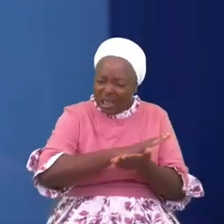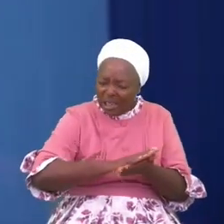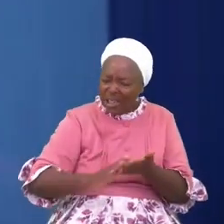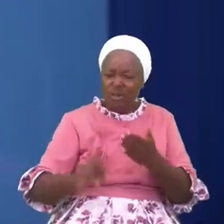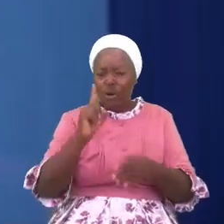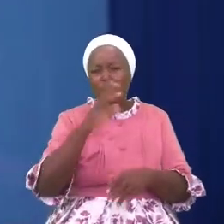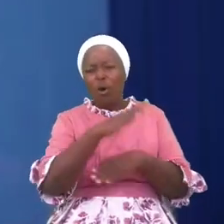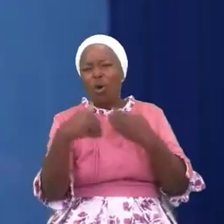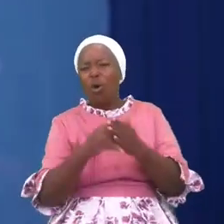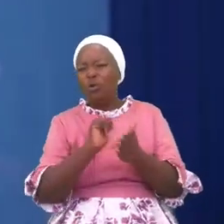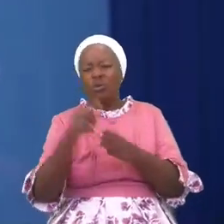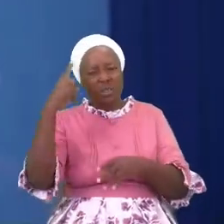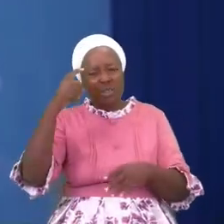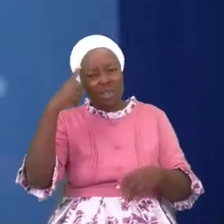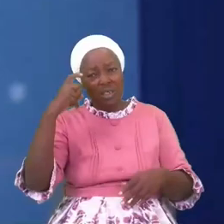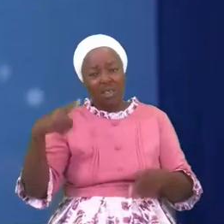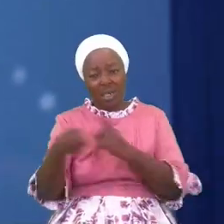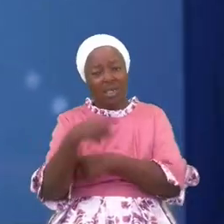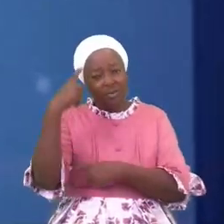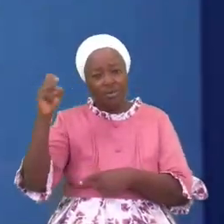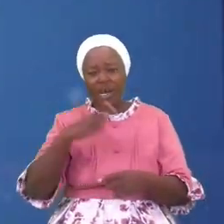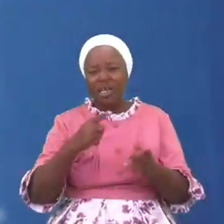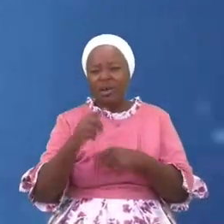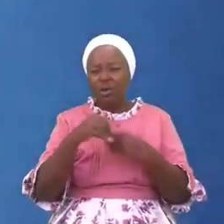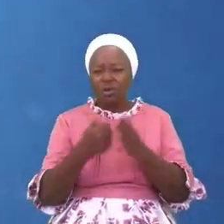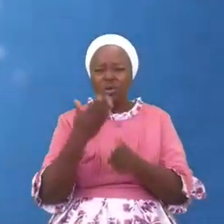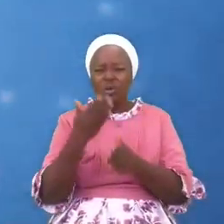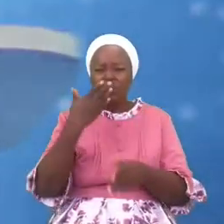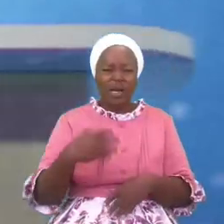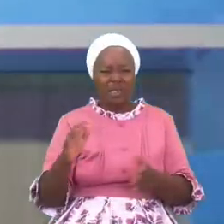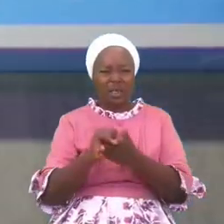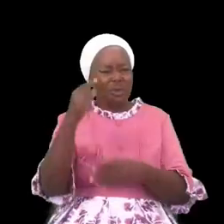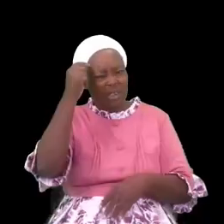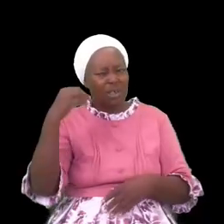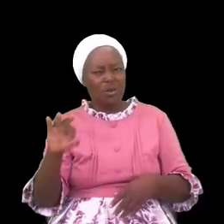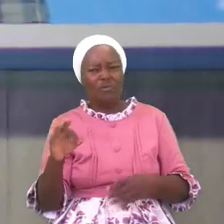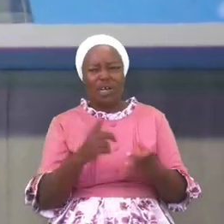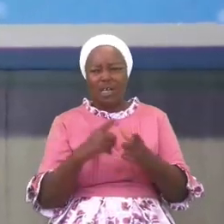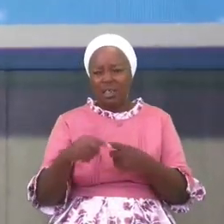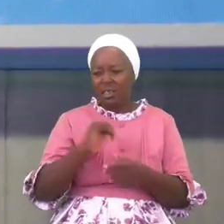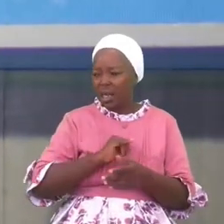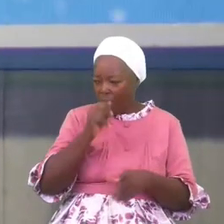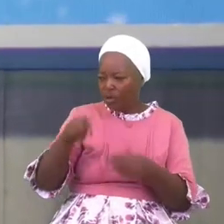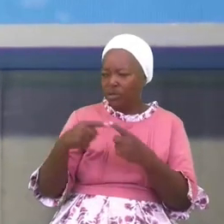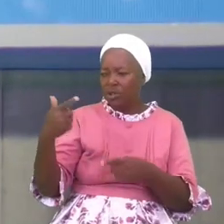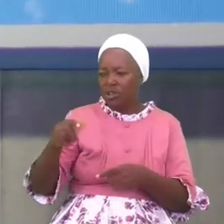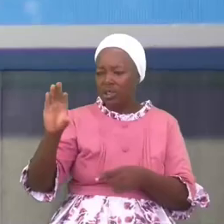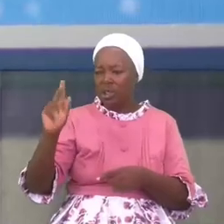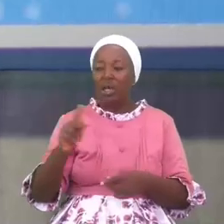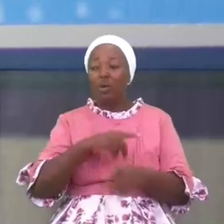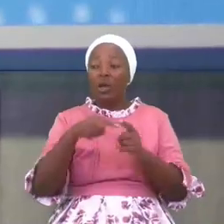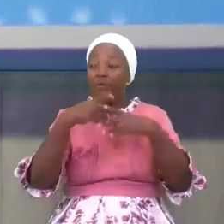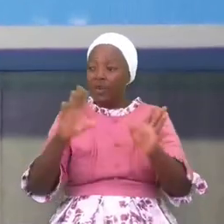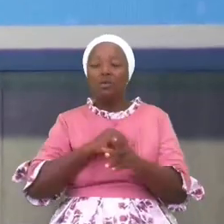evil things you are thinking and planning, I'm going to the crusade. When they finish, I'm going to rush and go there. If you will repent of